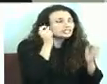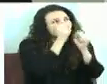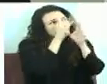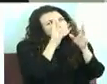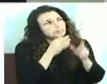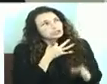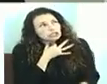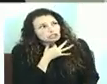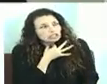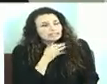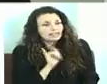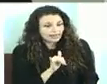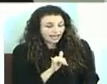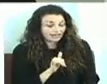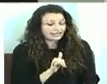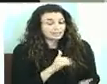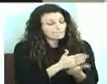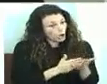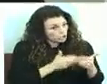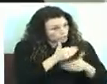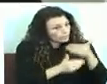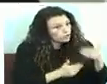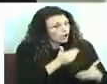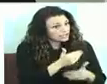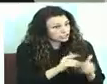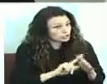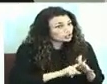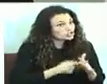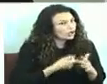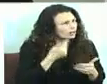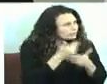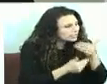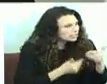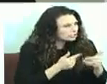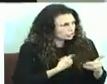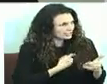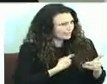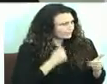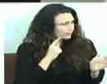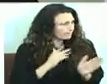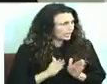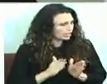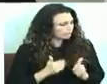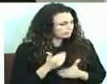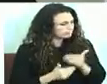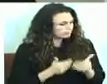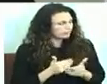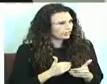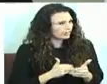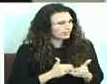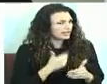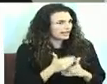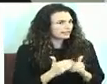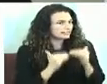a part of the manifestation process because it's where your self-preparation comes from in order to